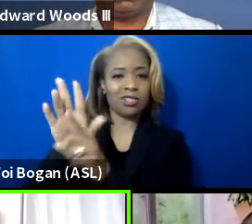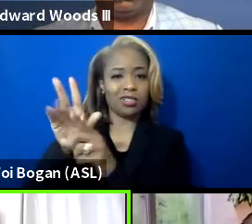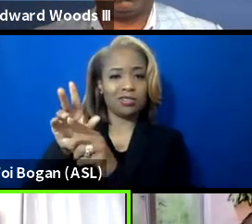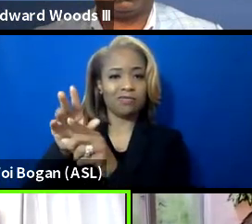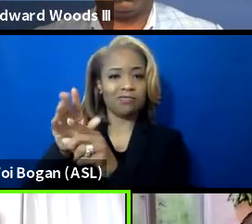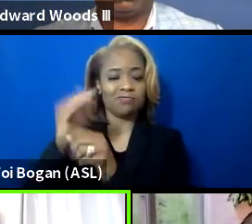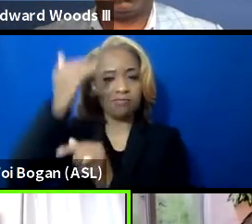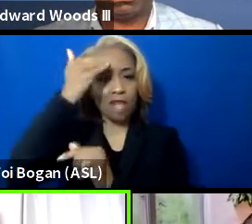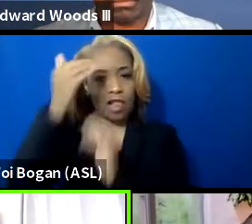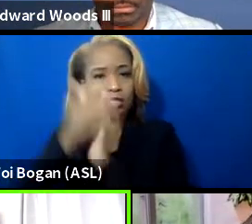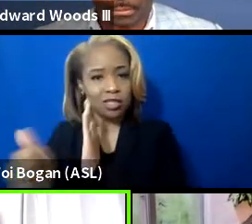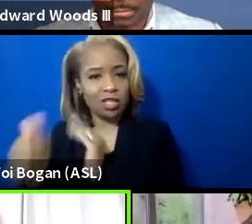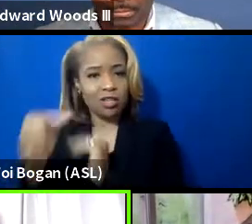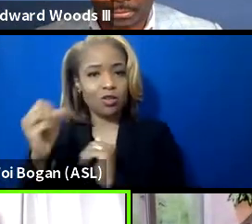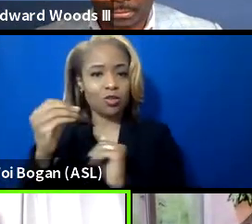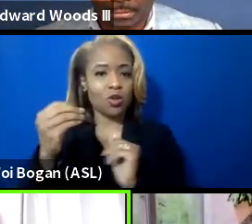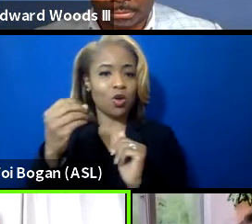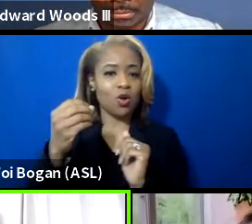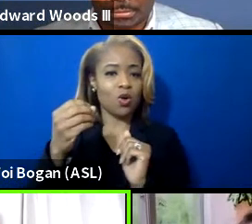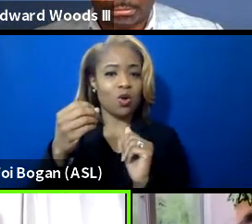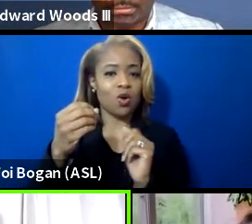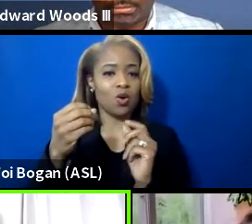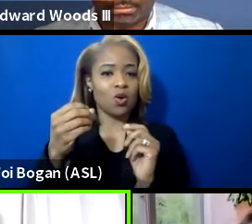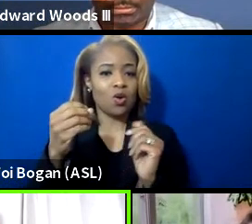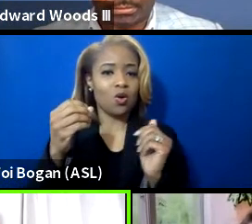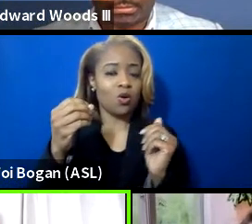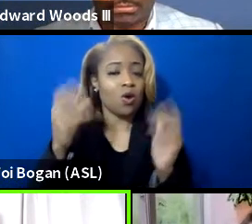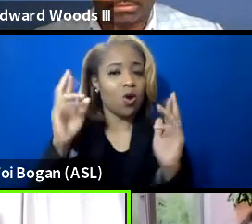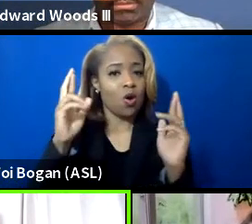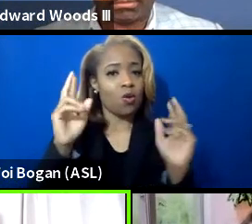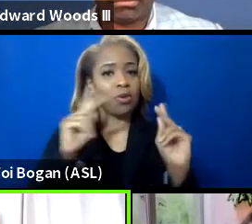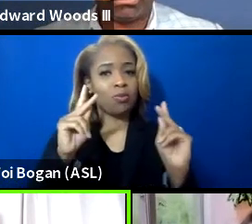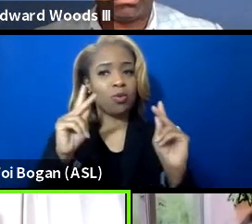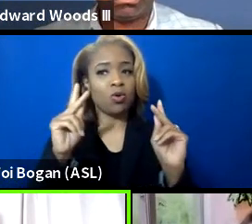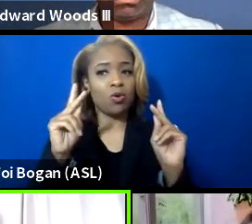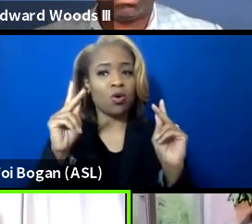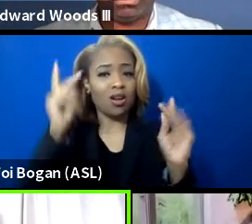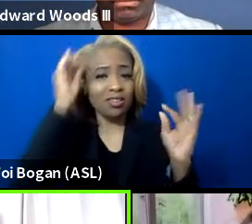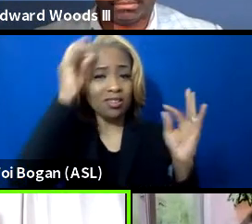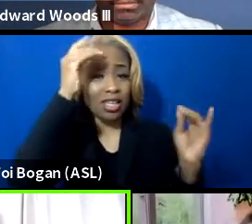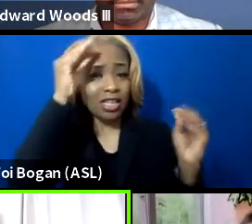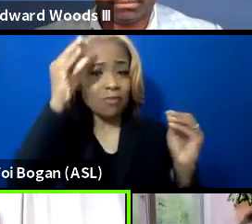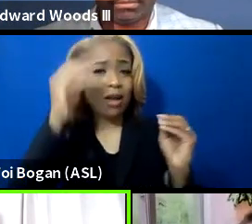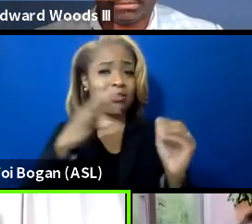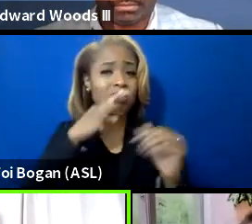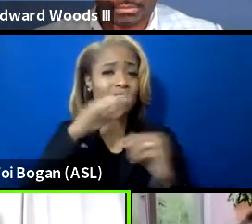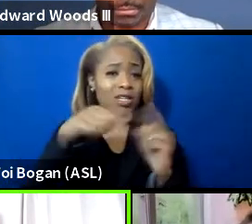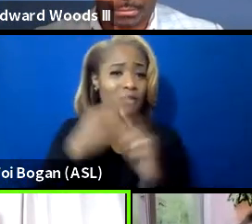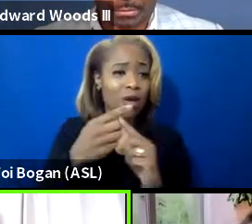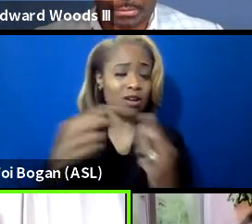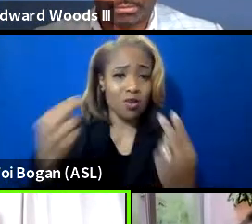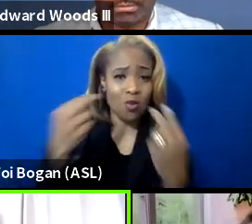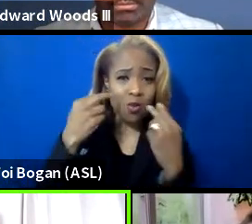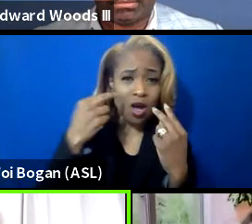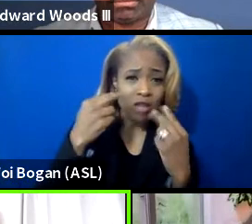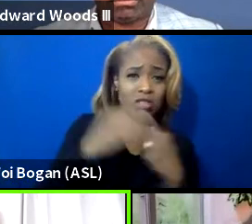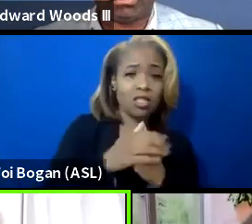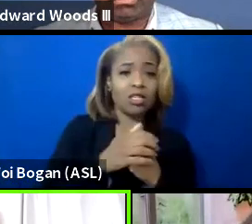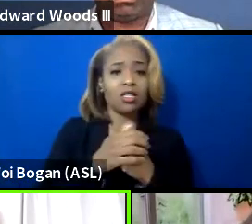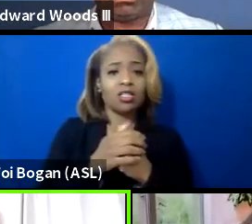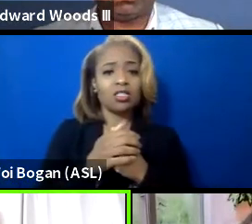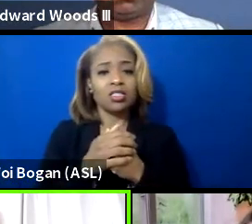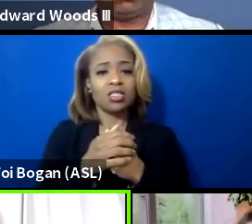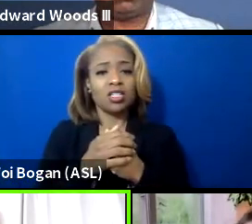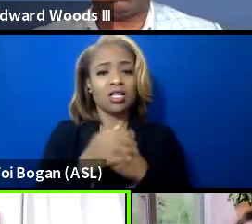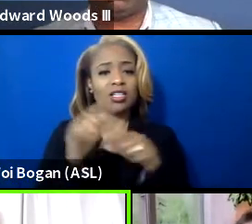that we get folks talking and thinking about it, watching us discuss here. Those